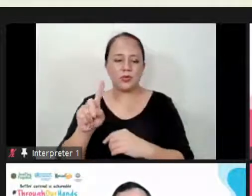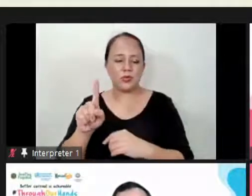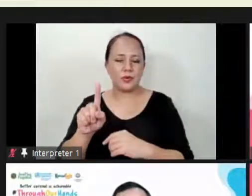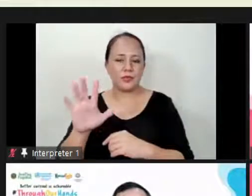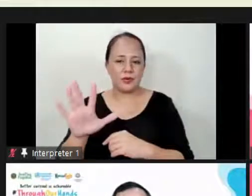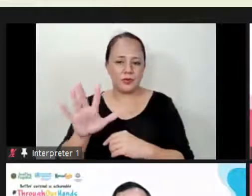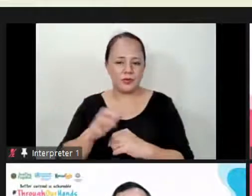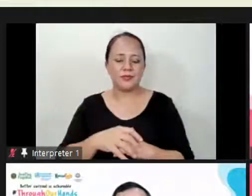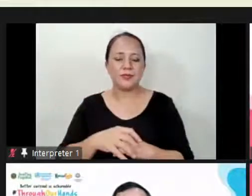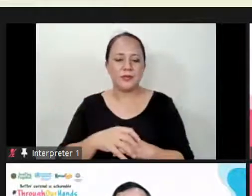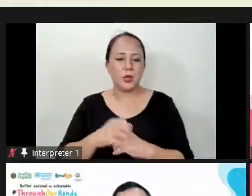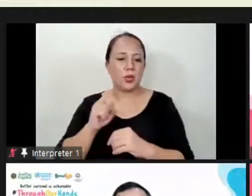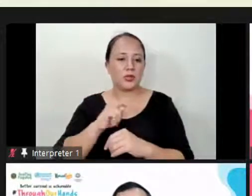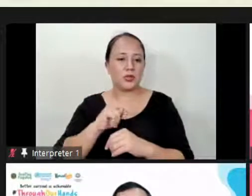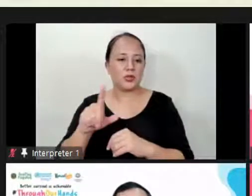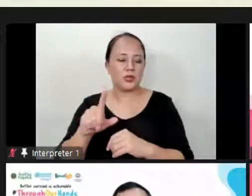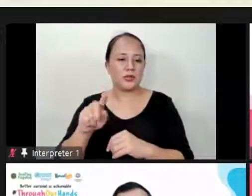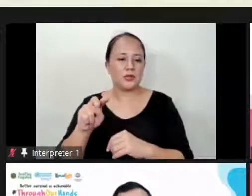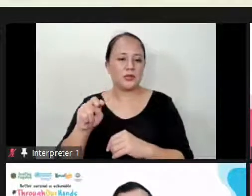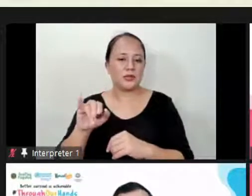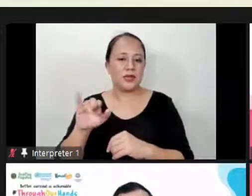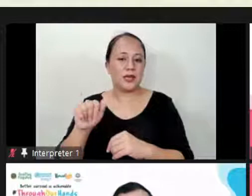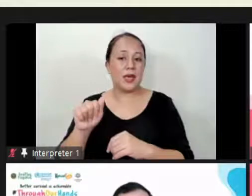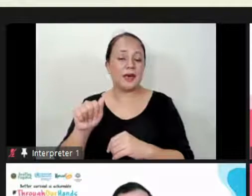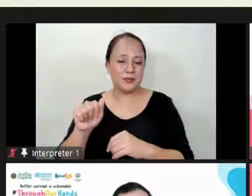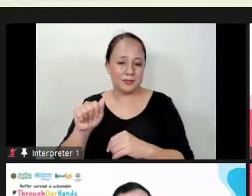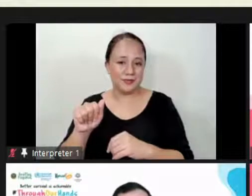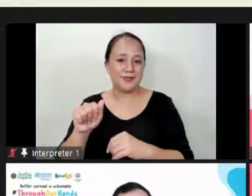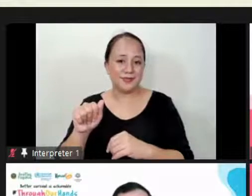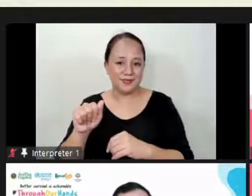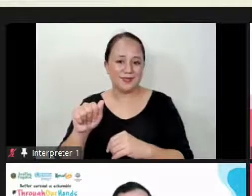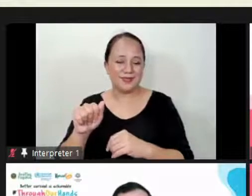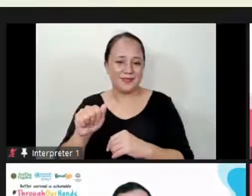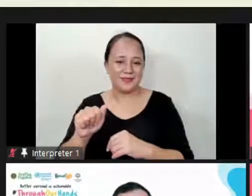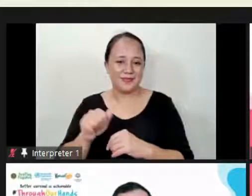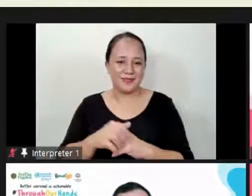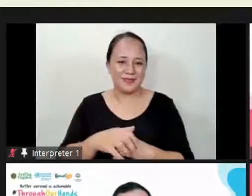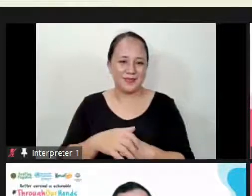11215 or the National Integrated Cancer Control Act.